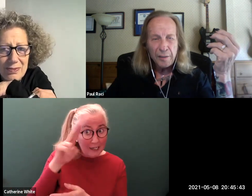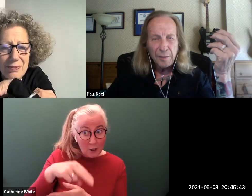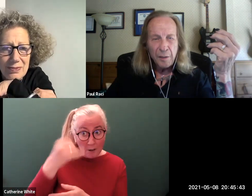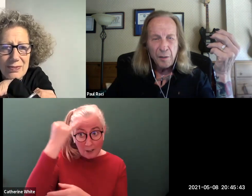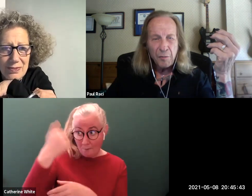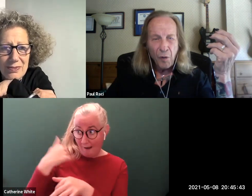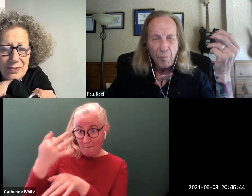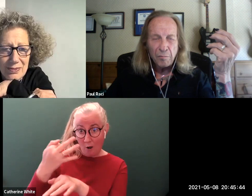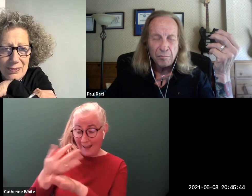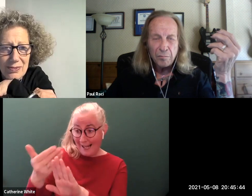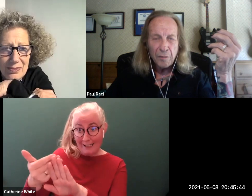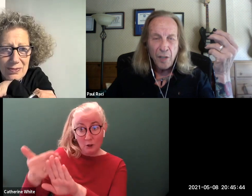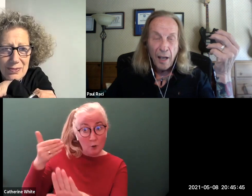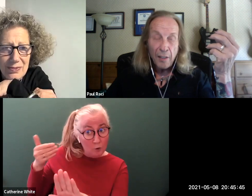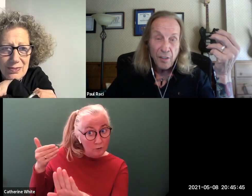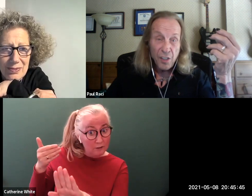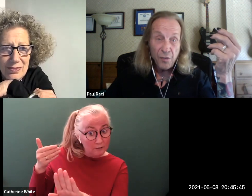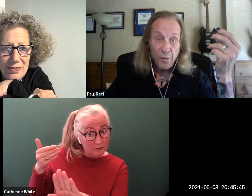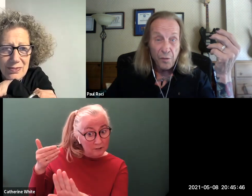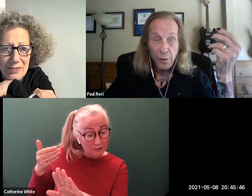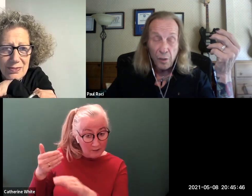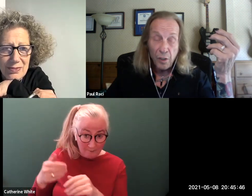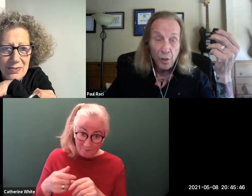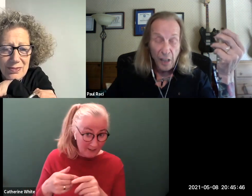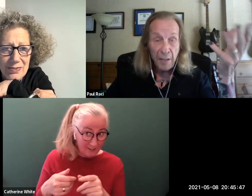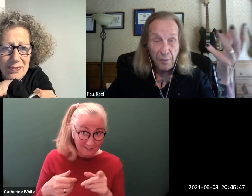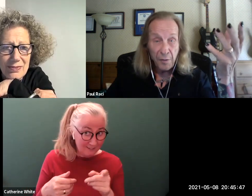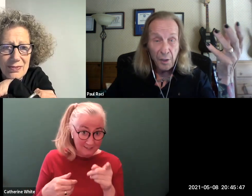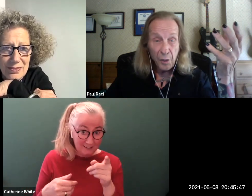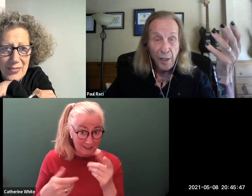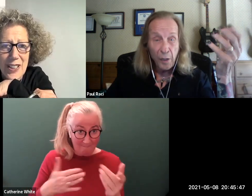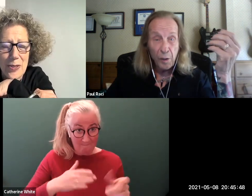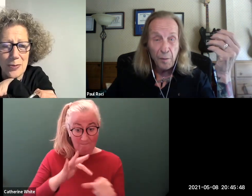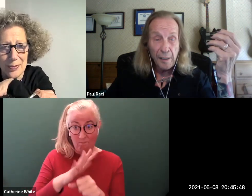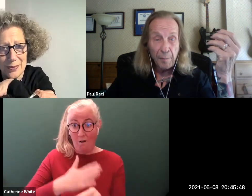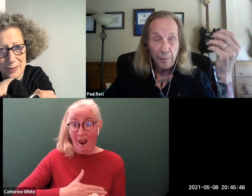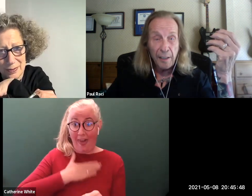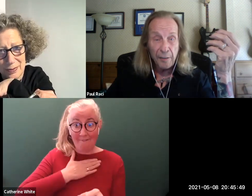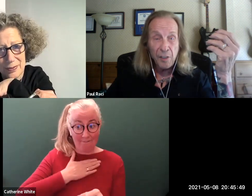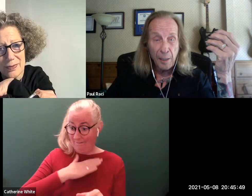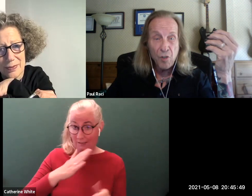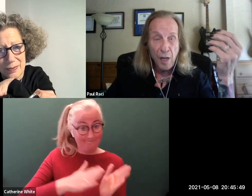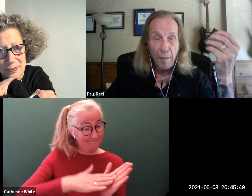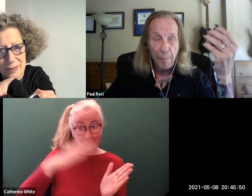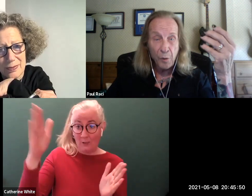excluded from, and this is for your life. You're not going to be able to get the